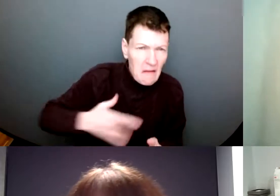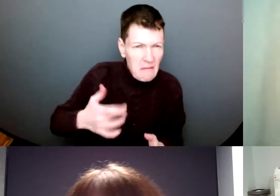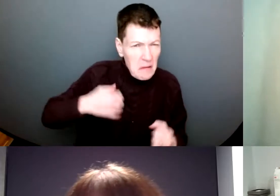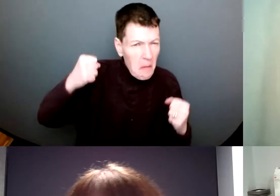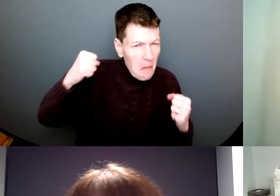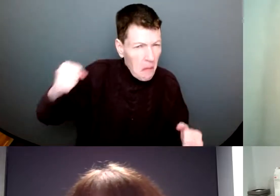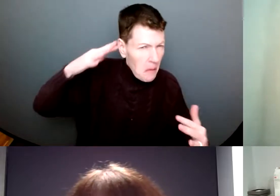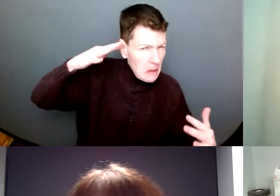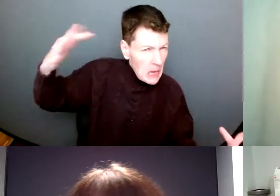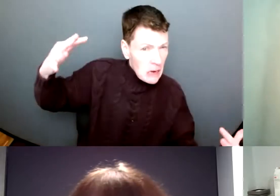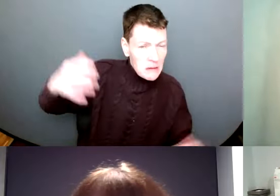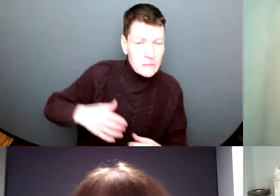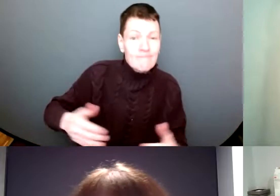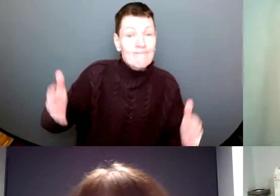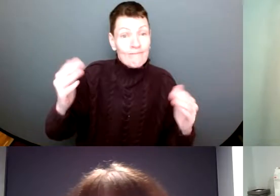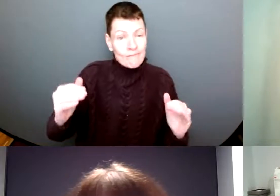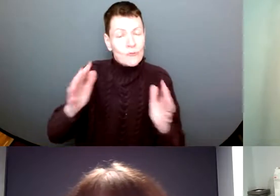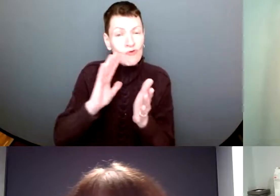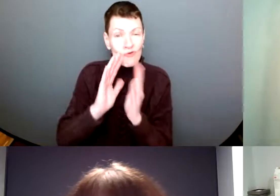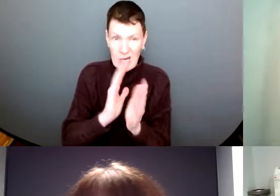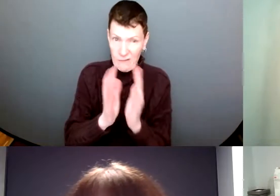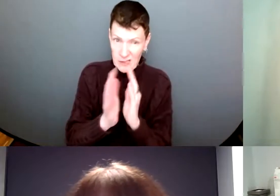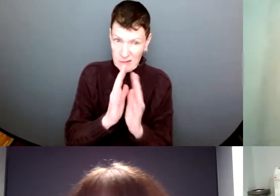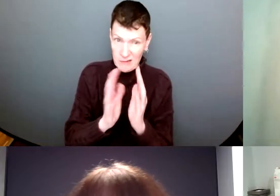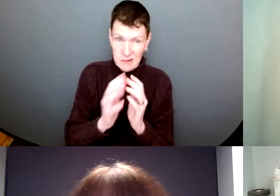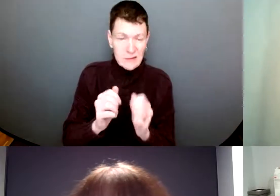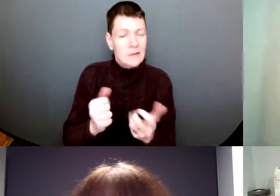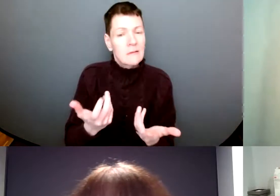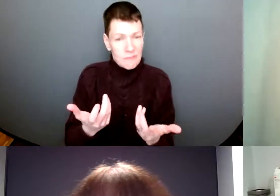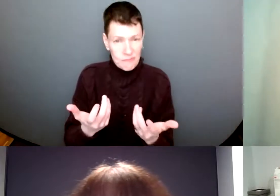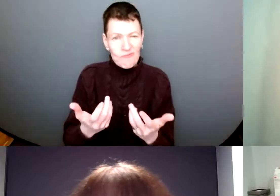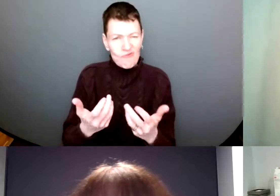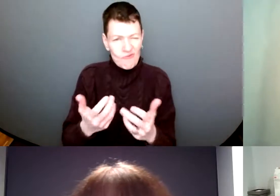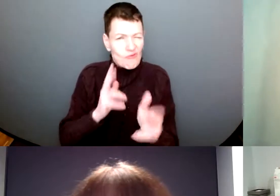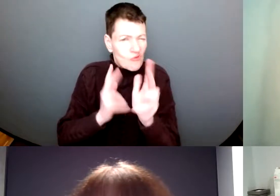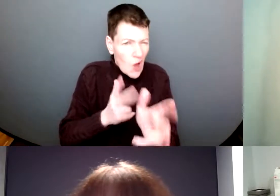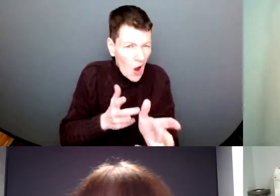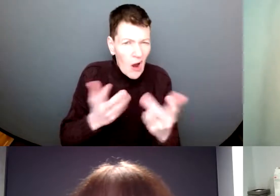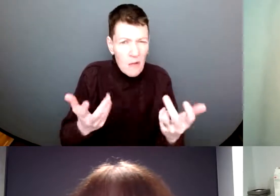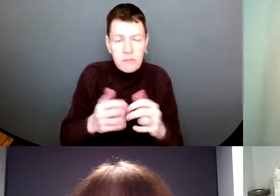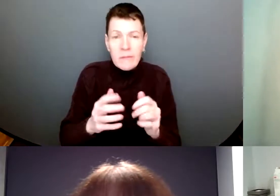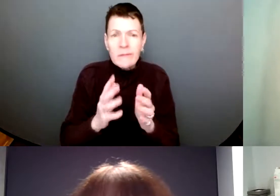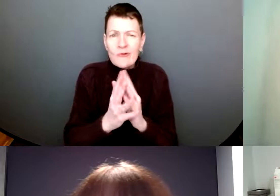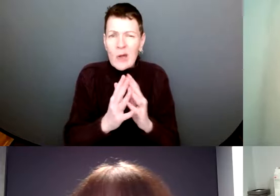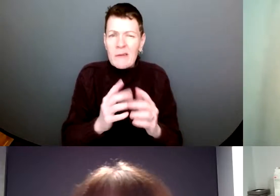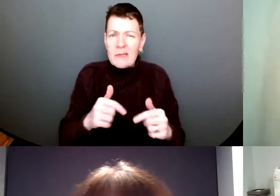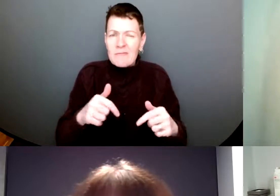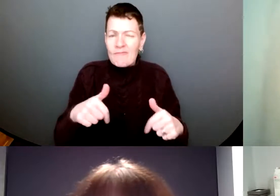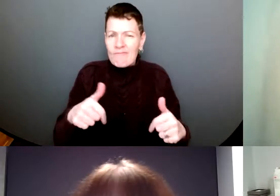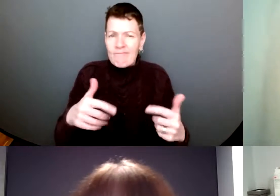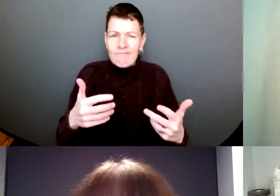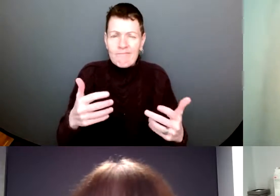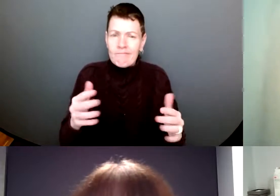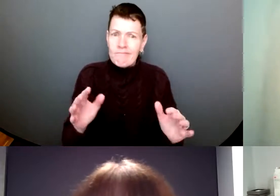loud. And then traffic sounds. And our traffic sounds are probably